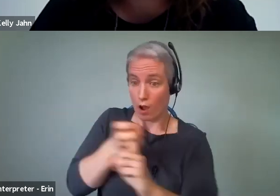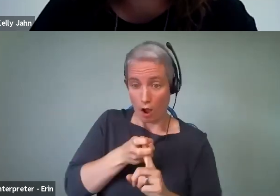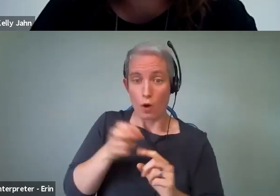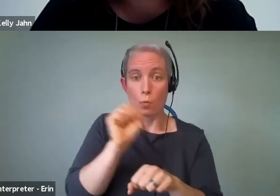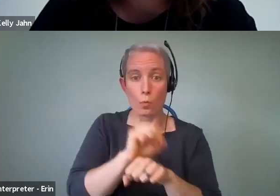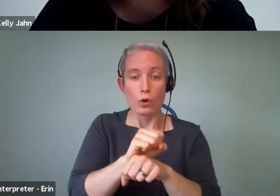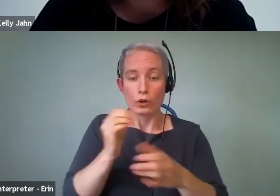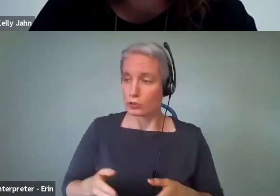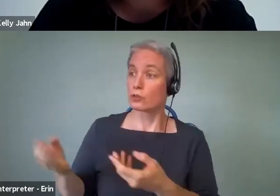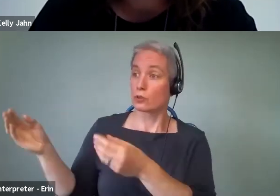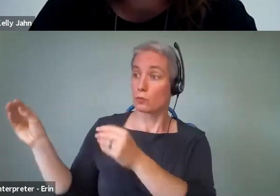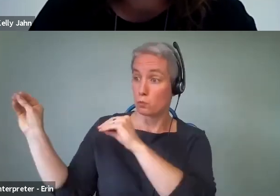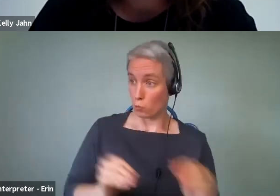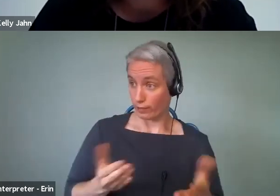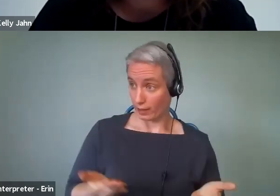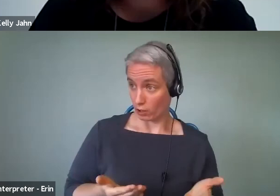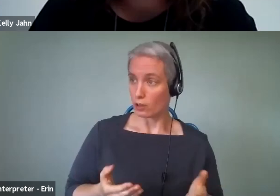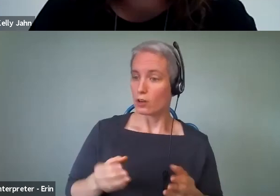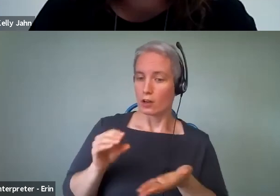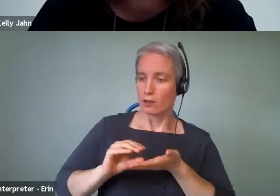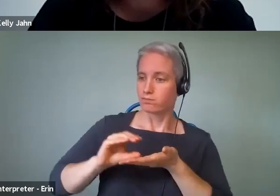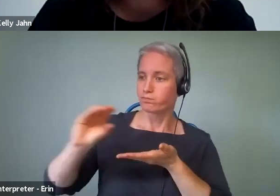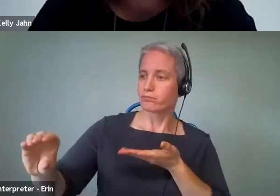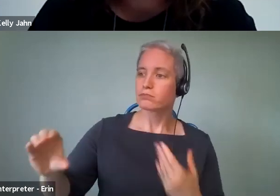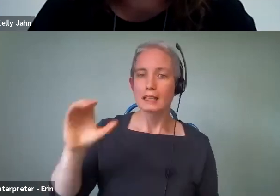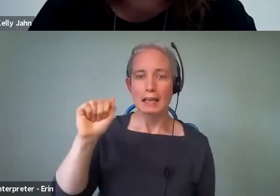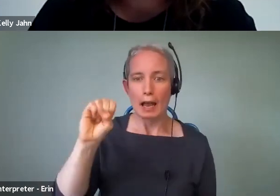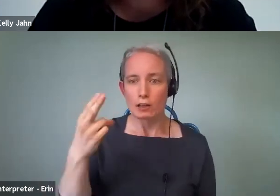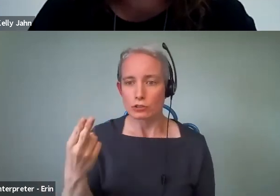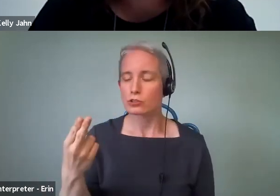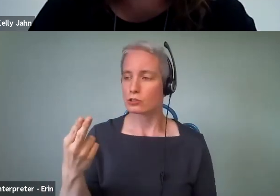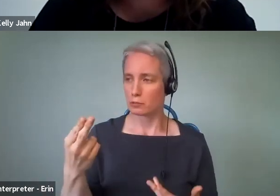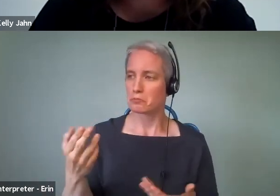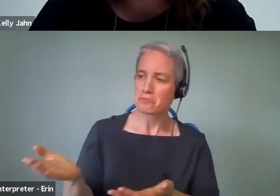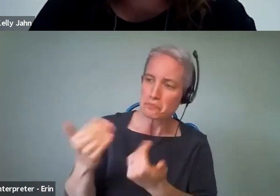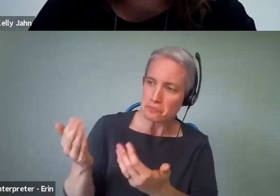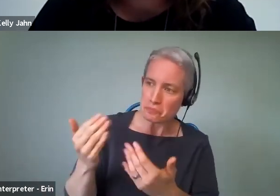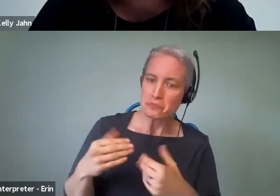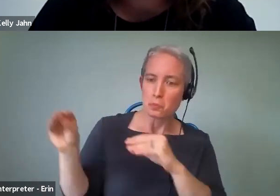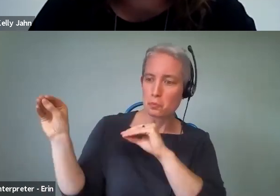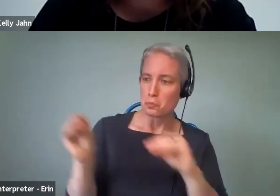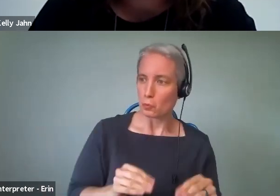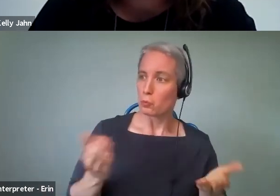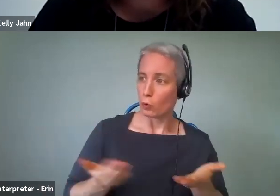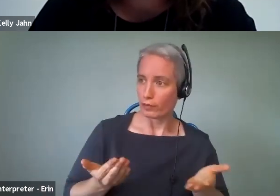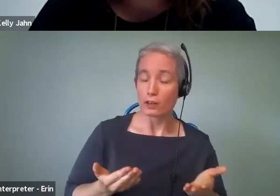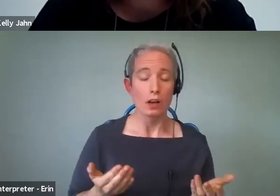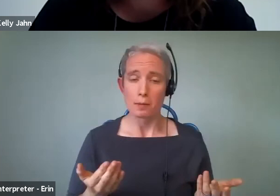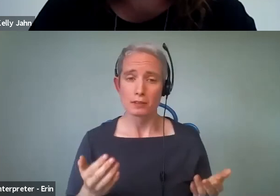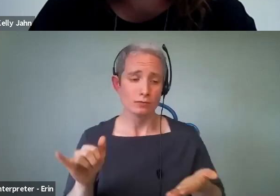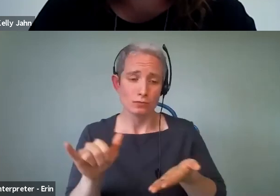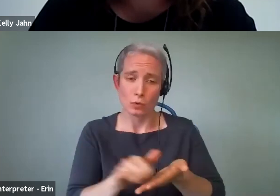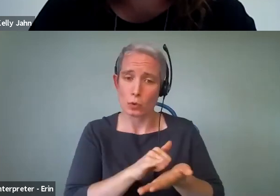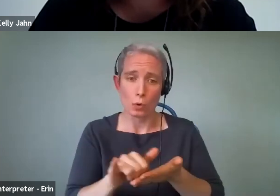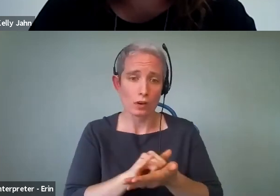a cash incentive and other things. So I think upstate New York could certainly benefit from that with our quality of life and cost of